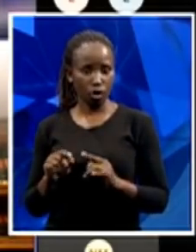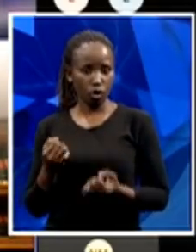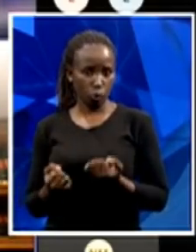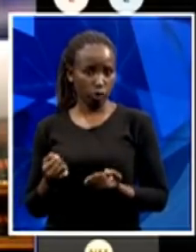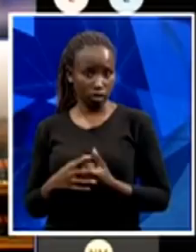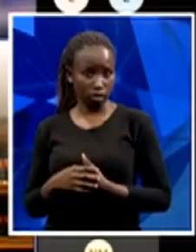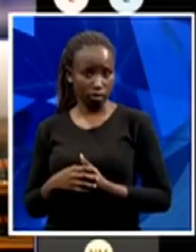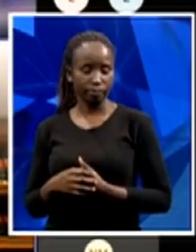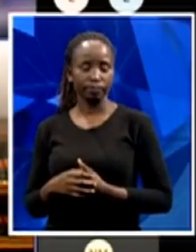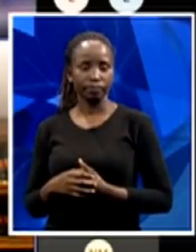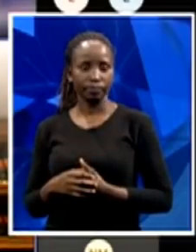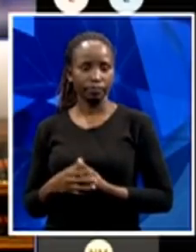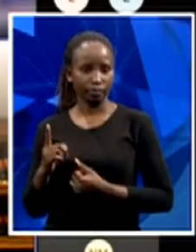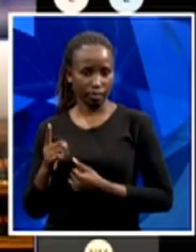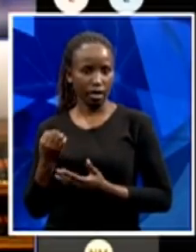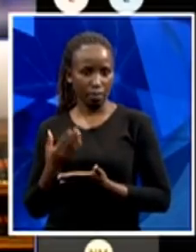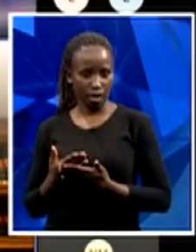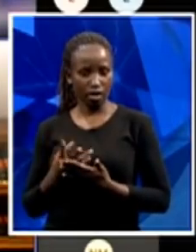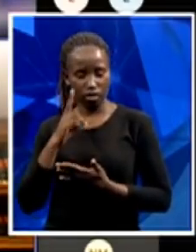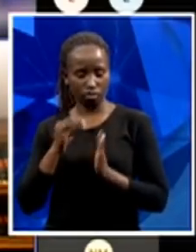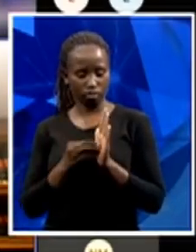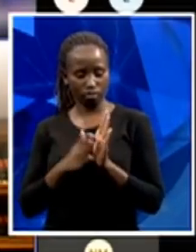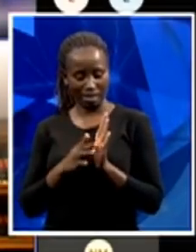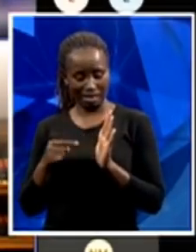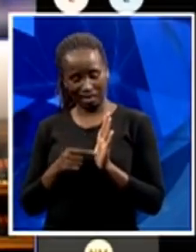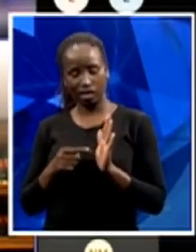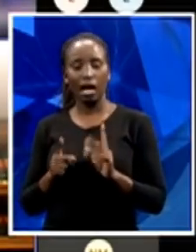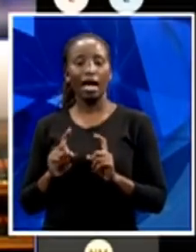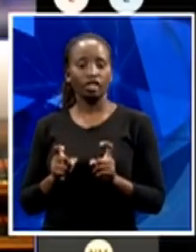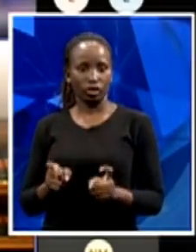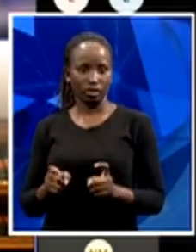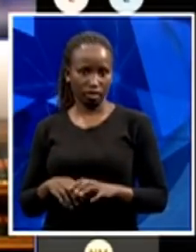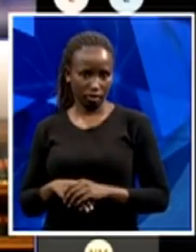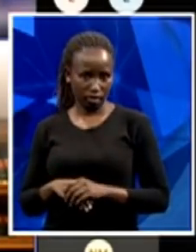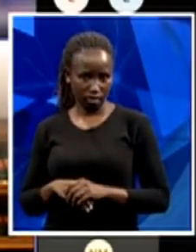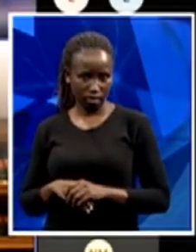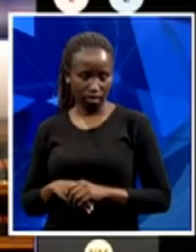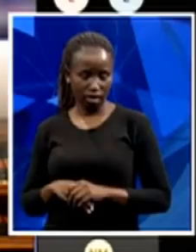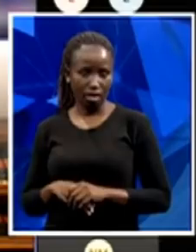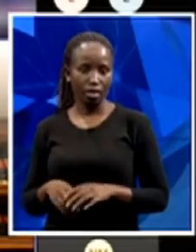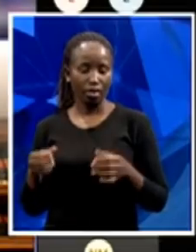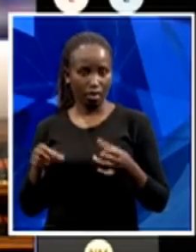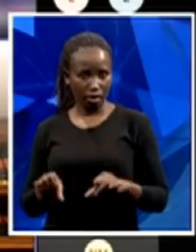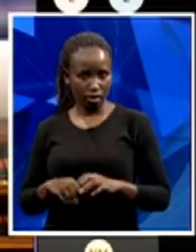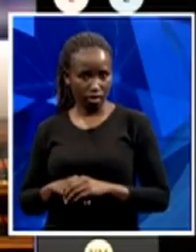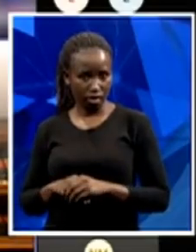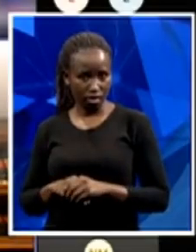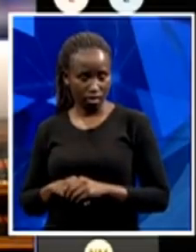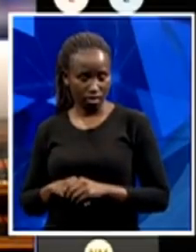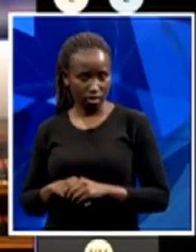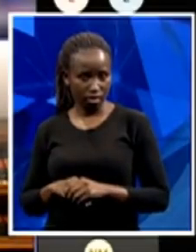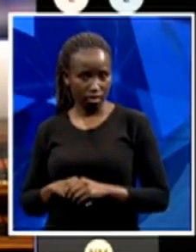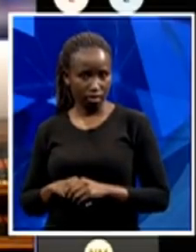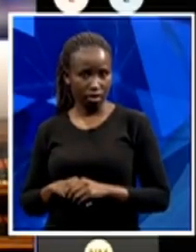urgency, as they've sought to do, then the rules that relate to urgent applications must